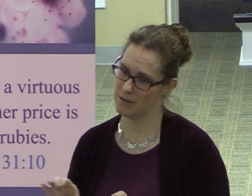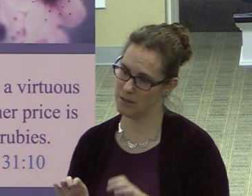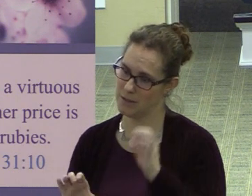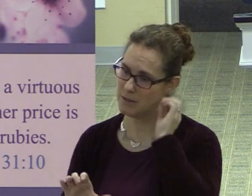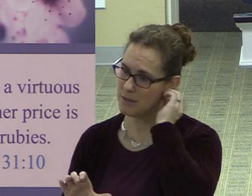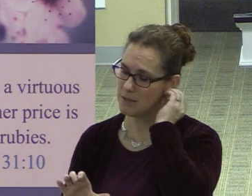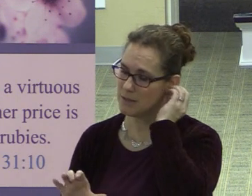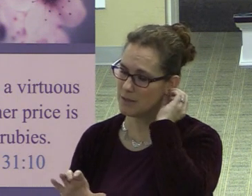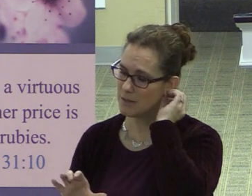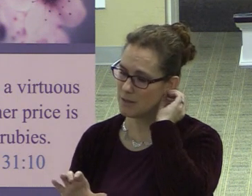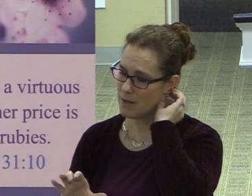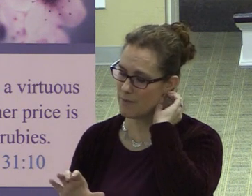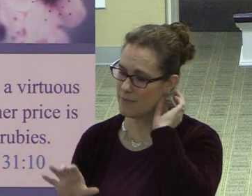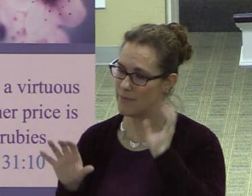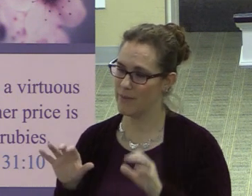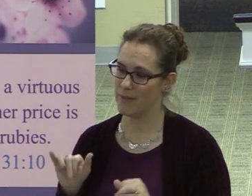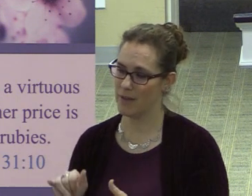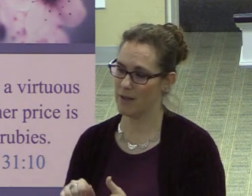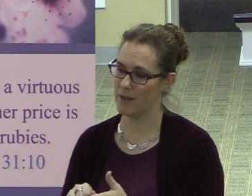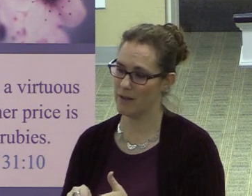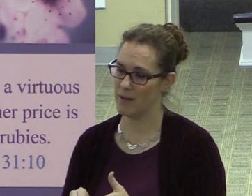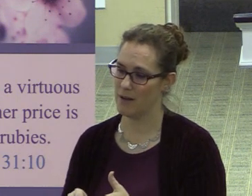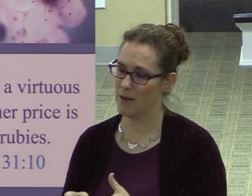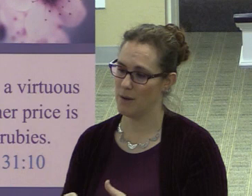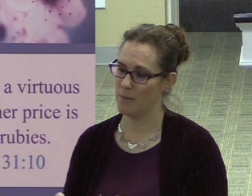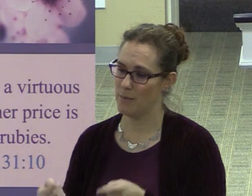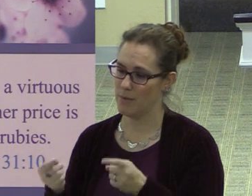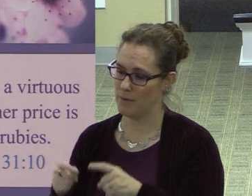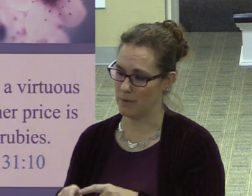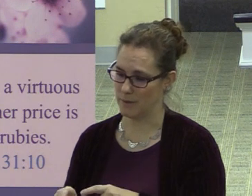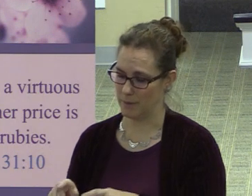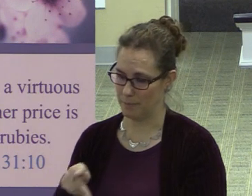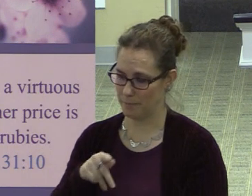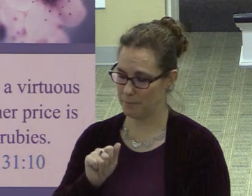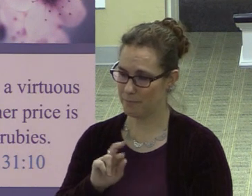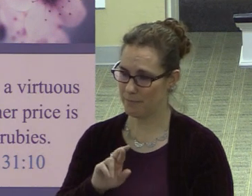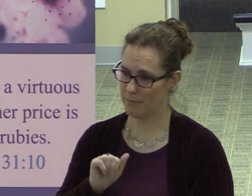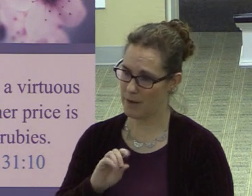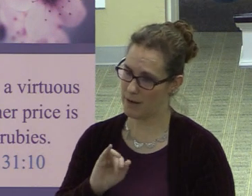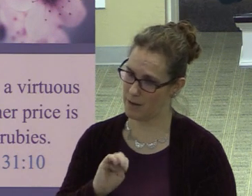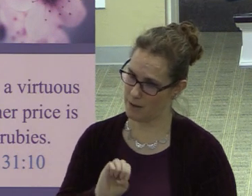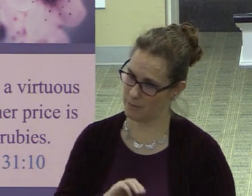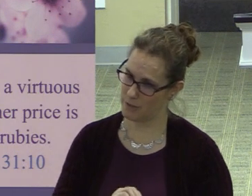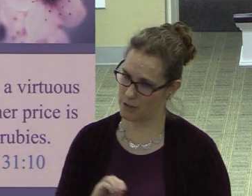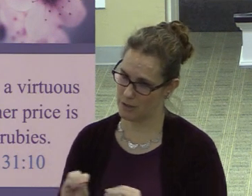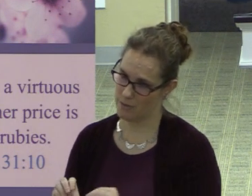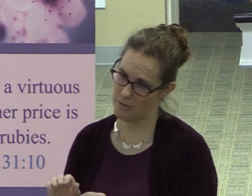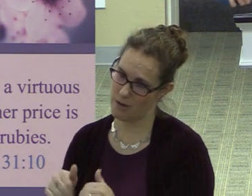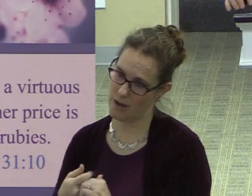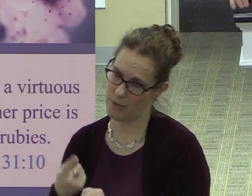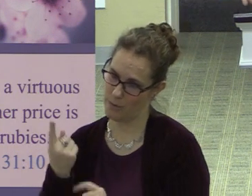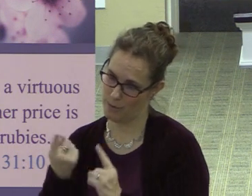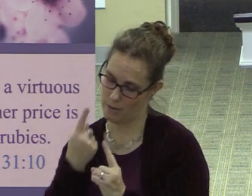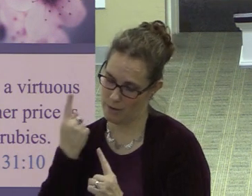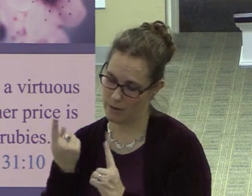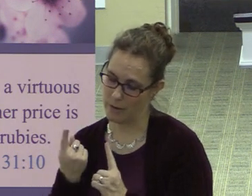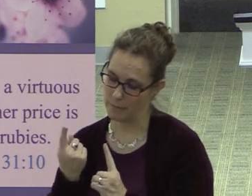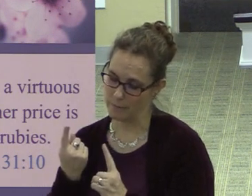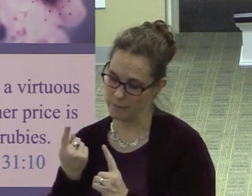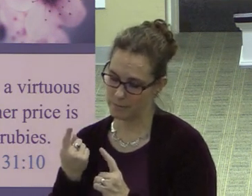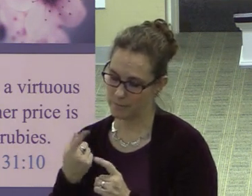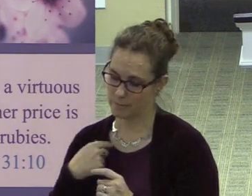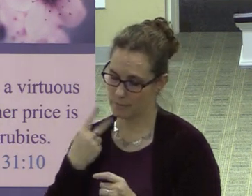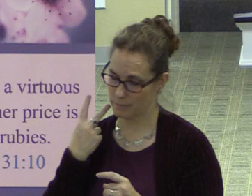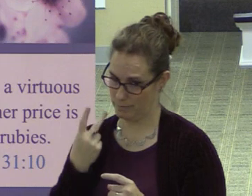so it can produce a paradigm shift in how you think. Think of the children of Israel here, what they just witnessed. Think of